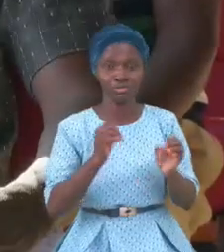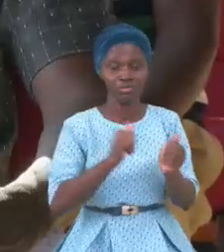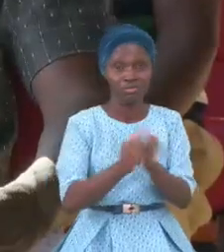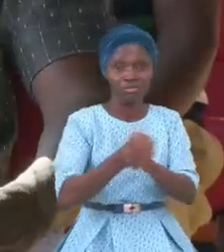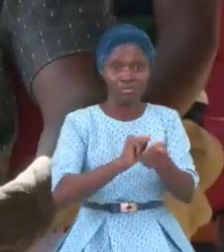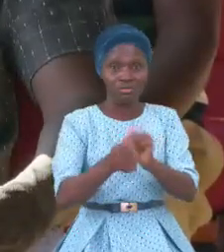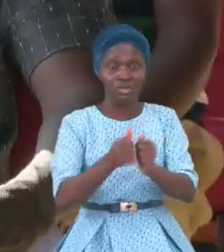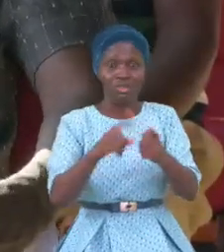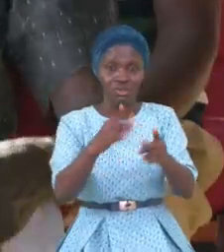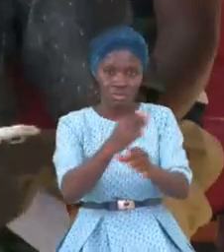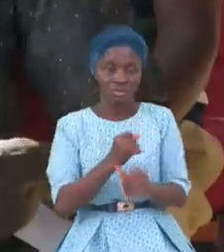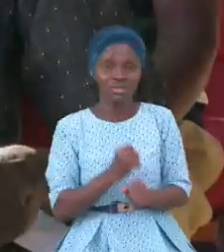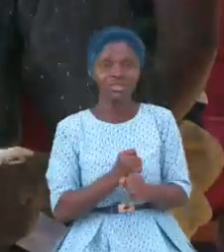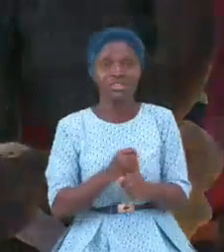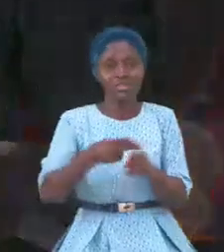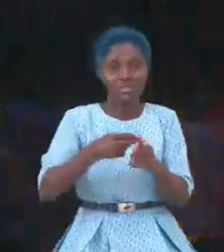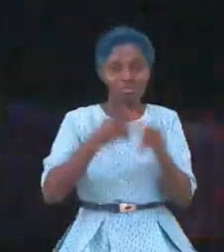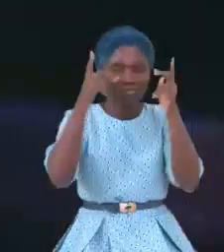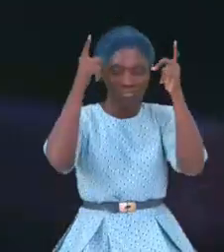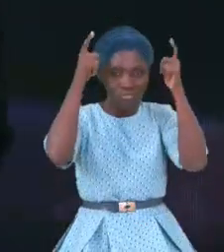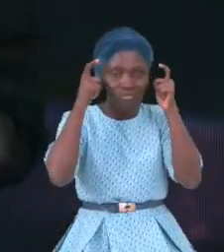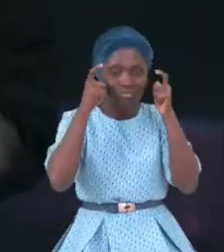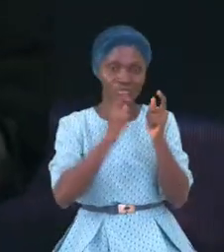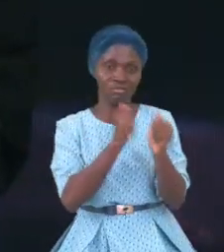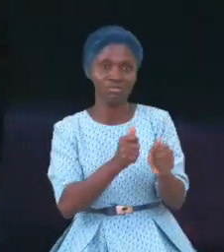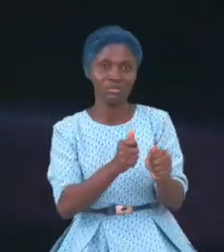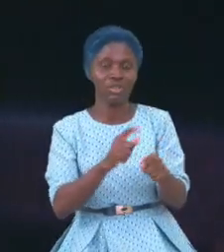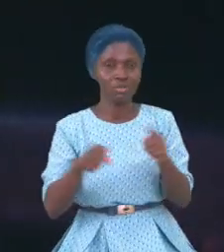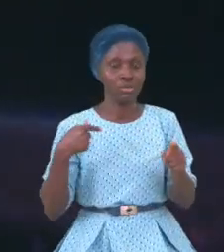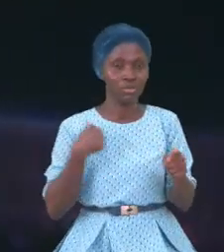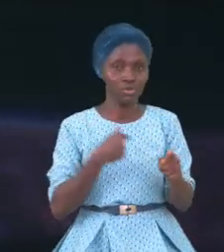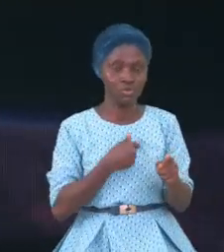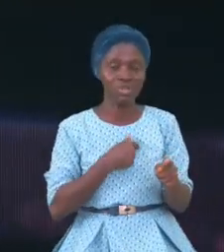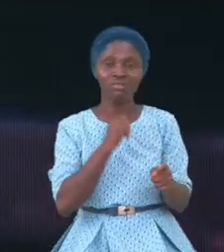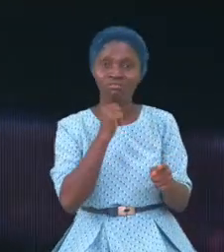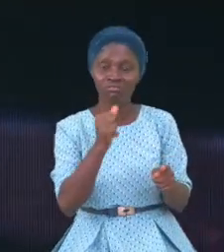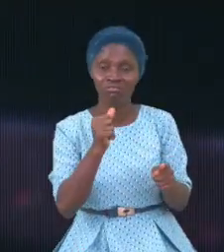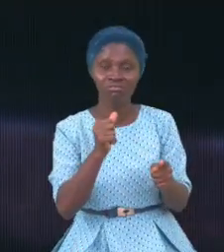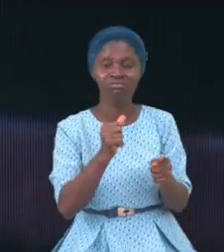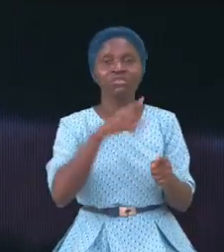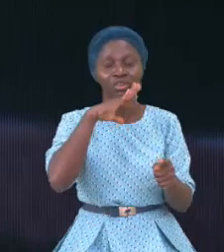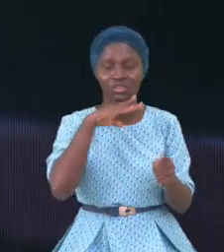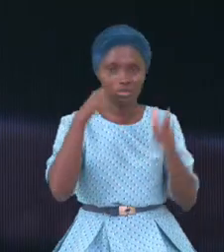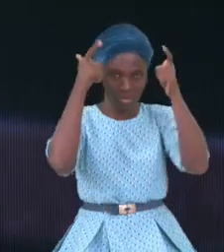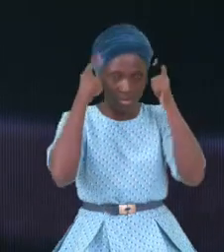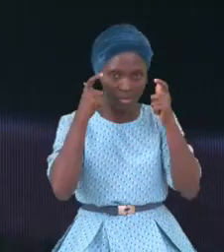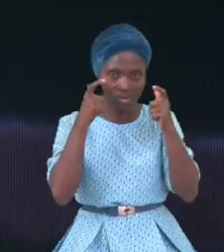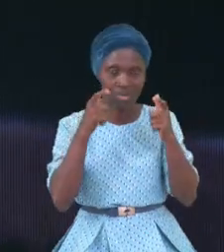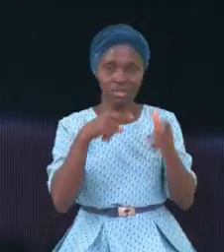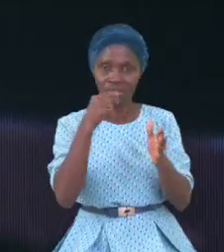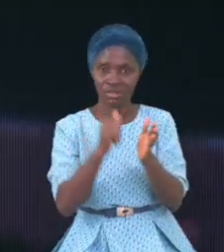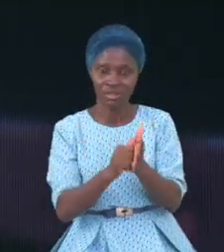at verse 26. In verse 26, I therefore so run, not as